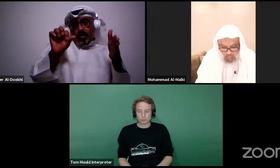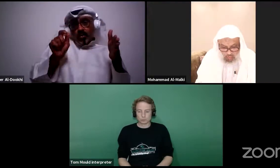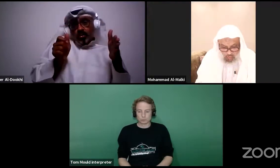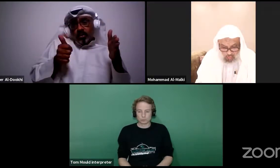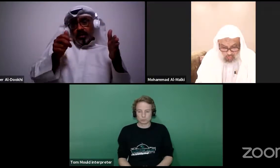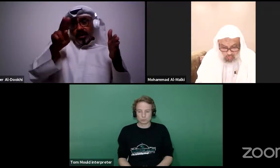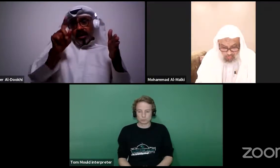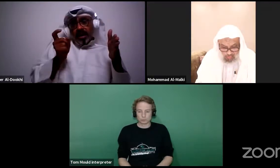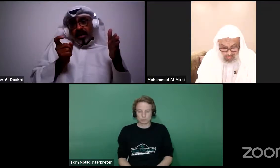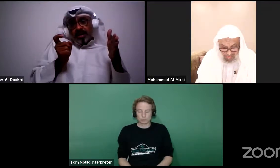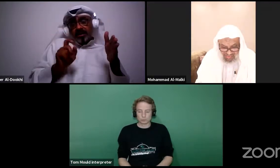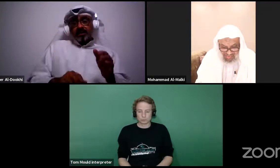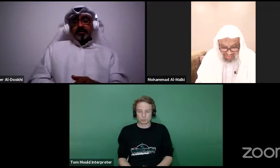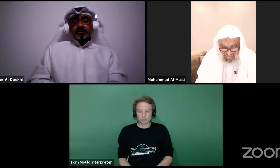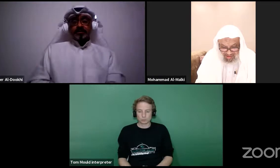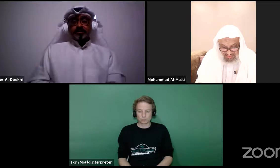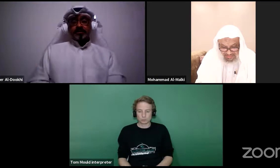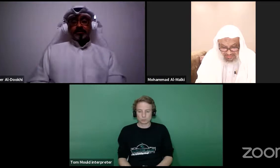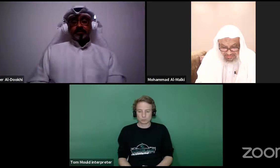However, this